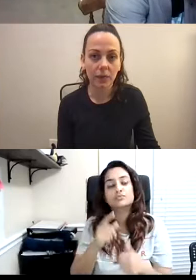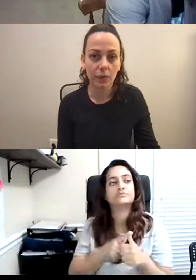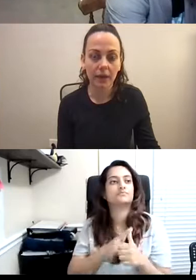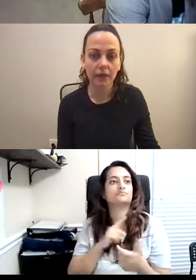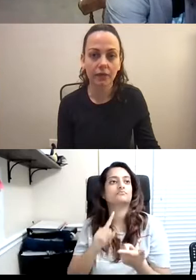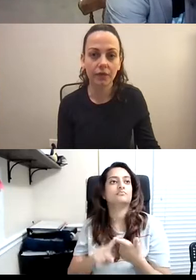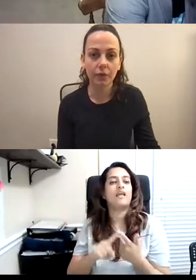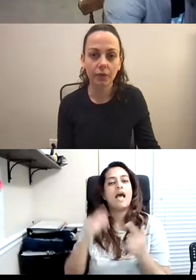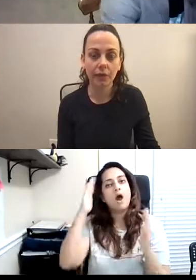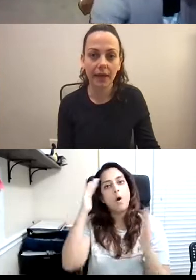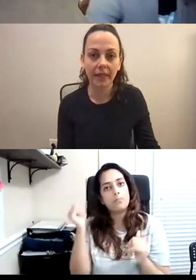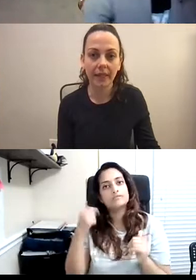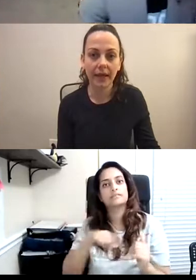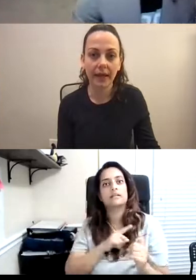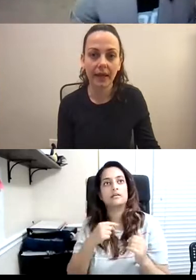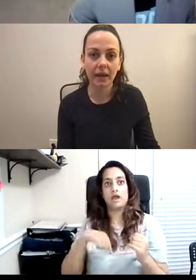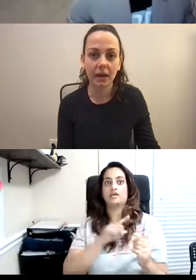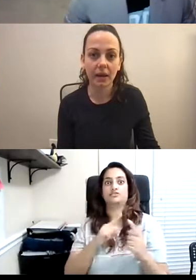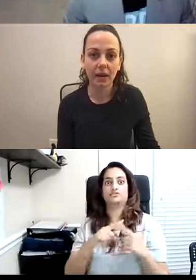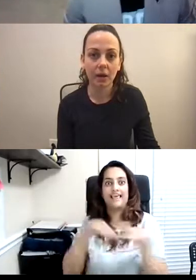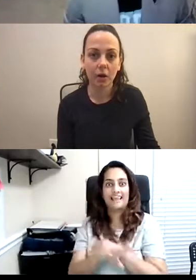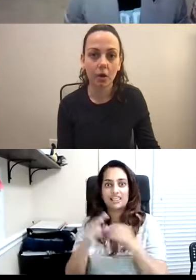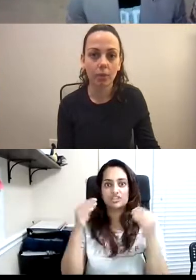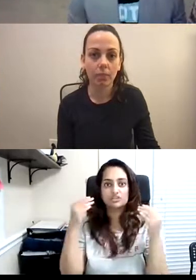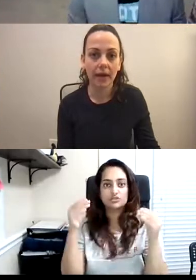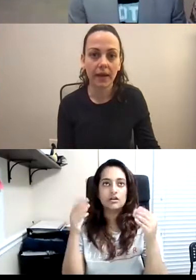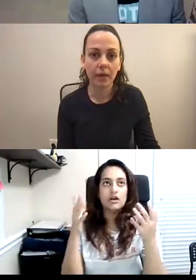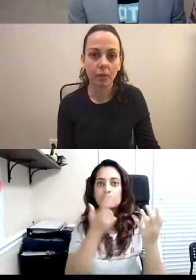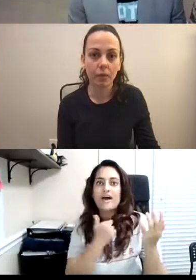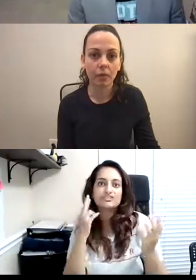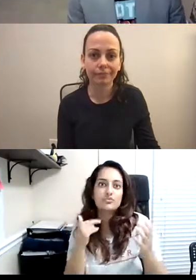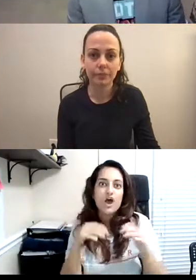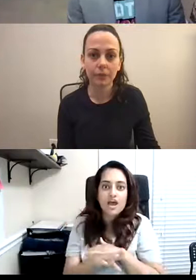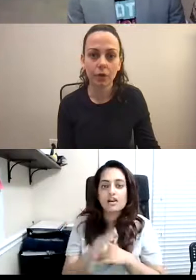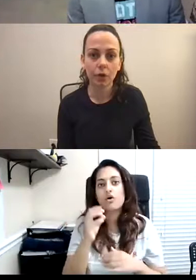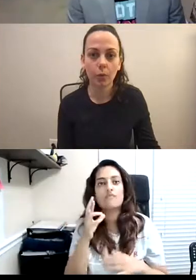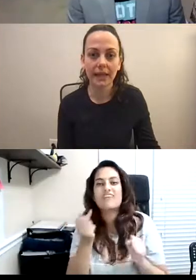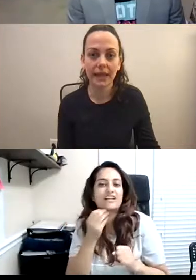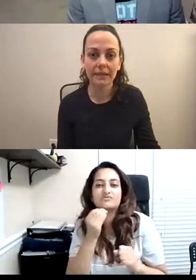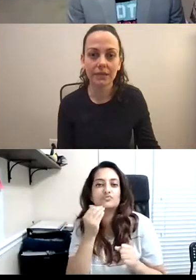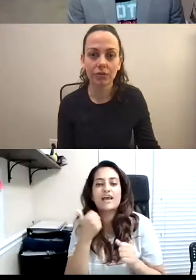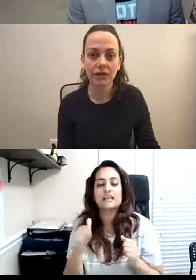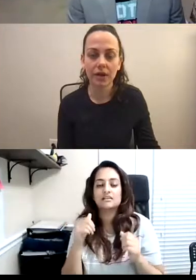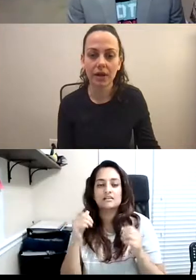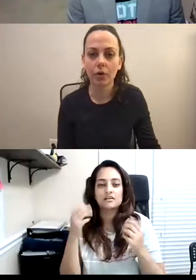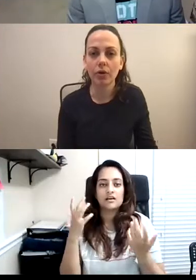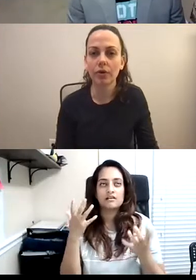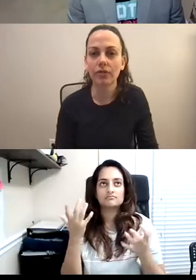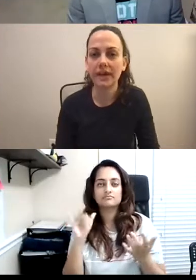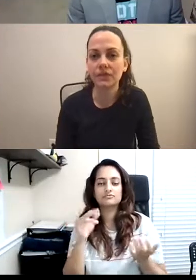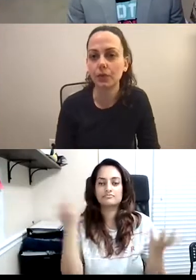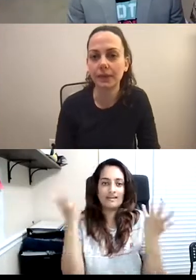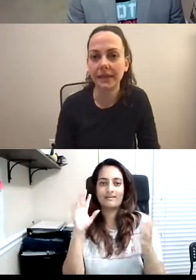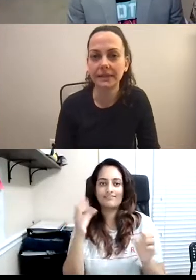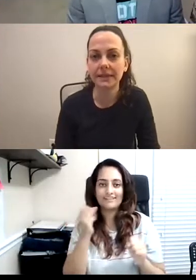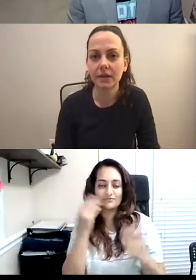what he want for food and then hope that, we would get into the restaurant or